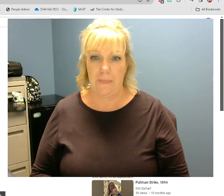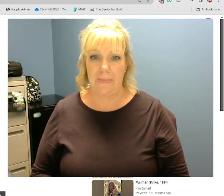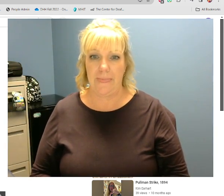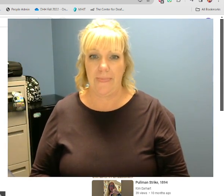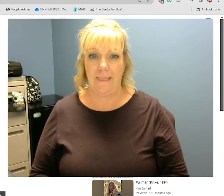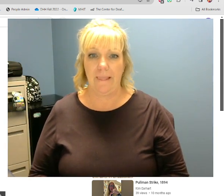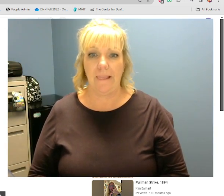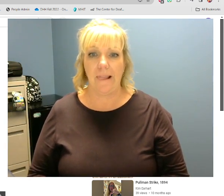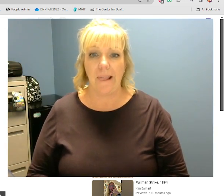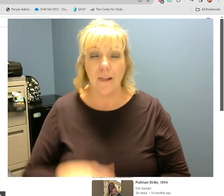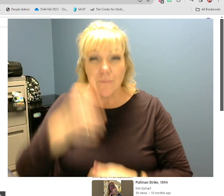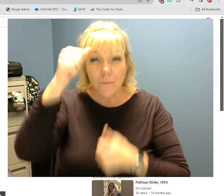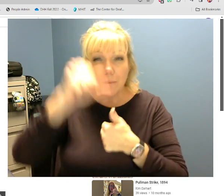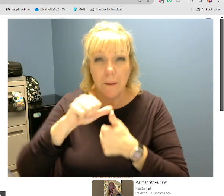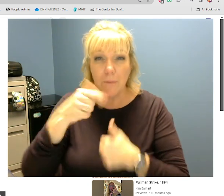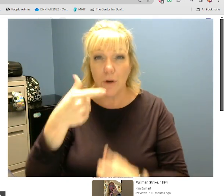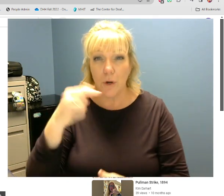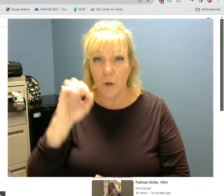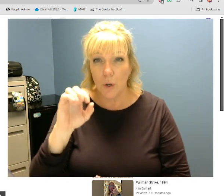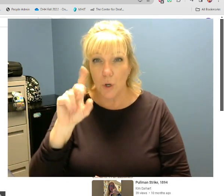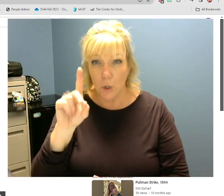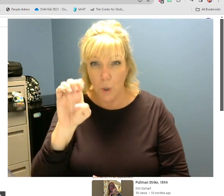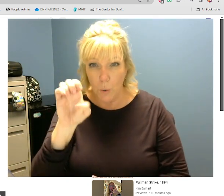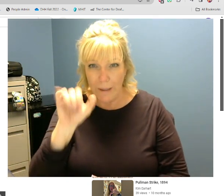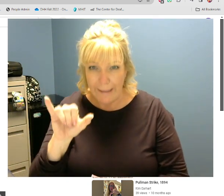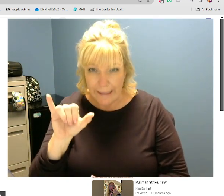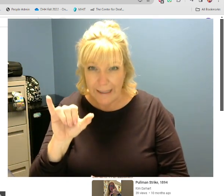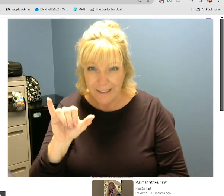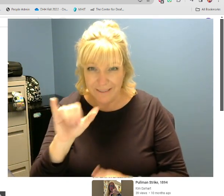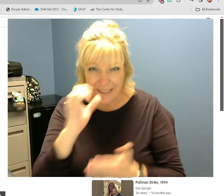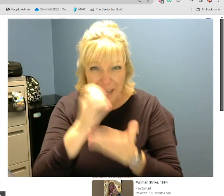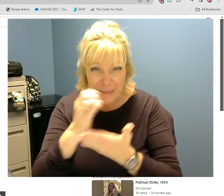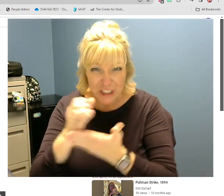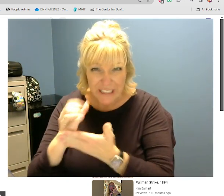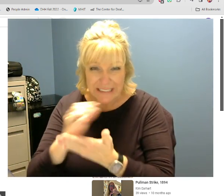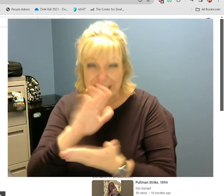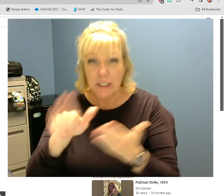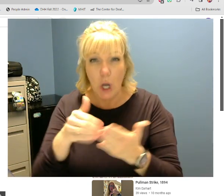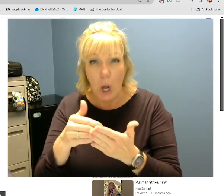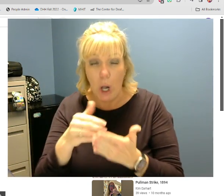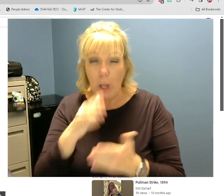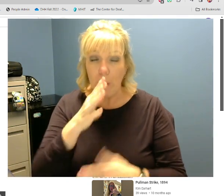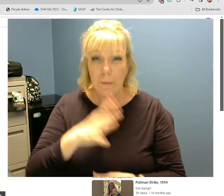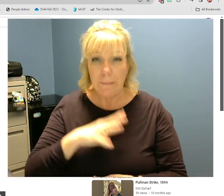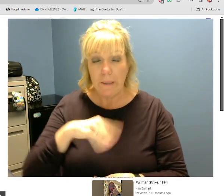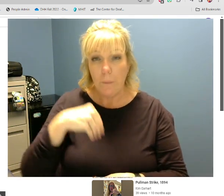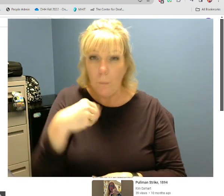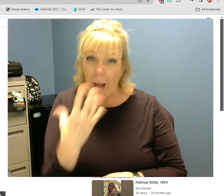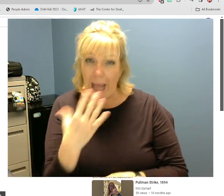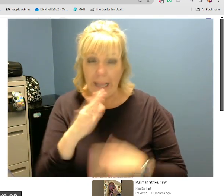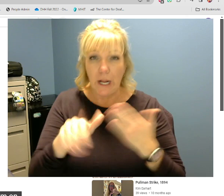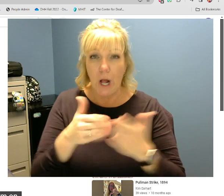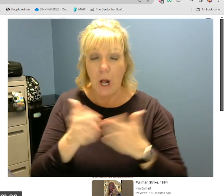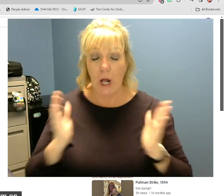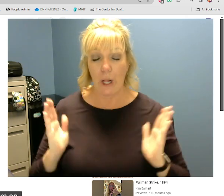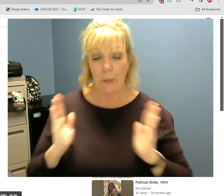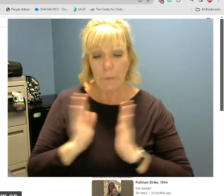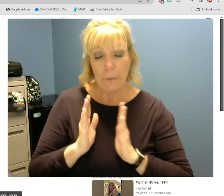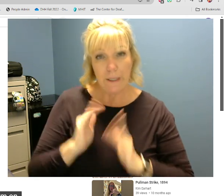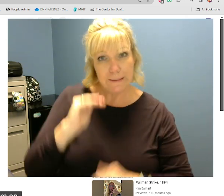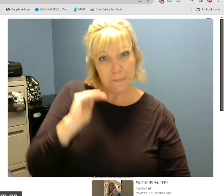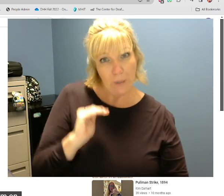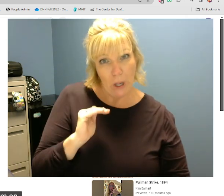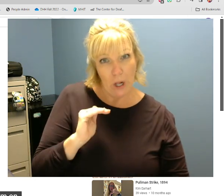ideal. Just like in Godey's, everyone was white, everyone was small. We have a similar thing here in